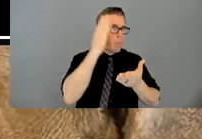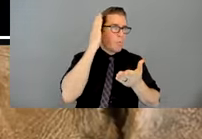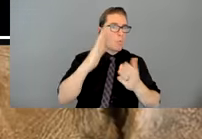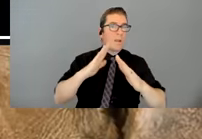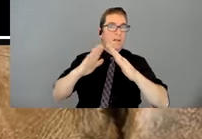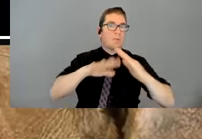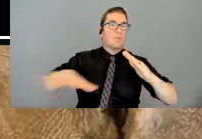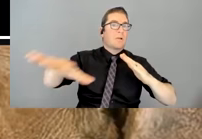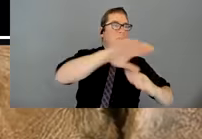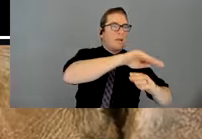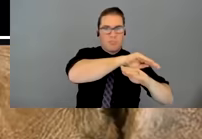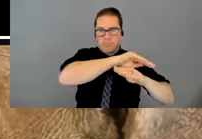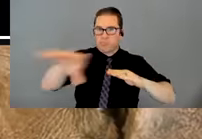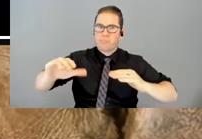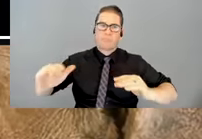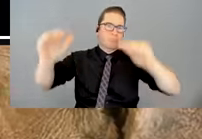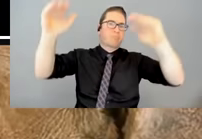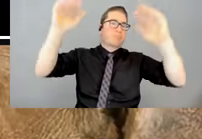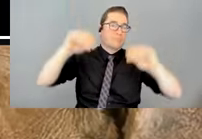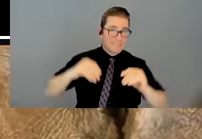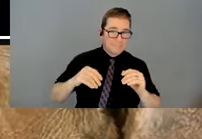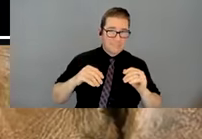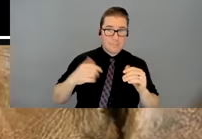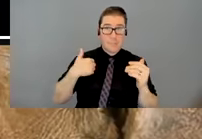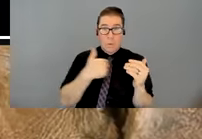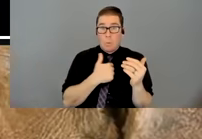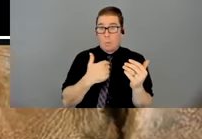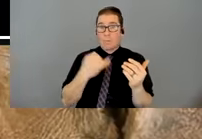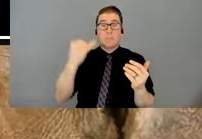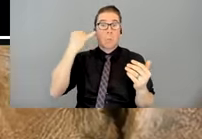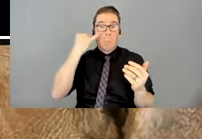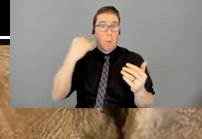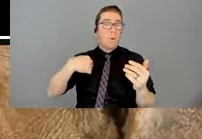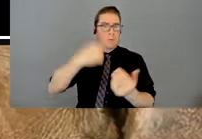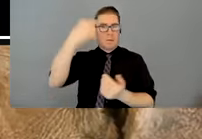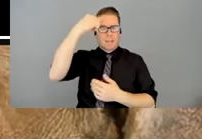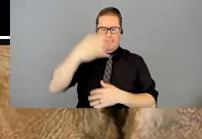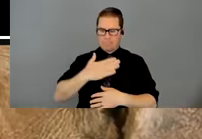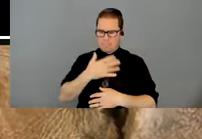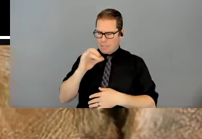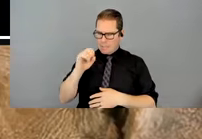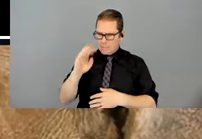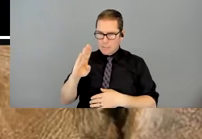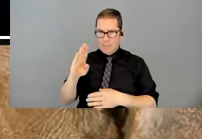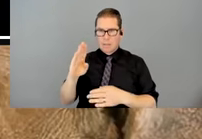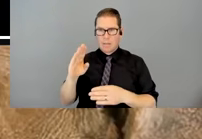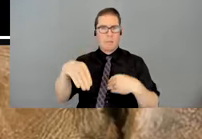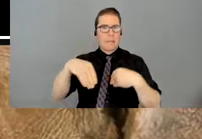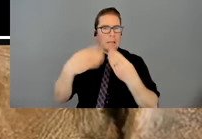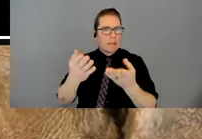And so if we think of our job as us to educate the students